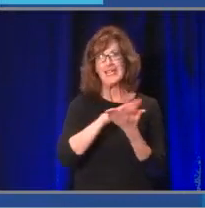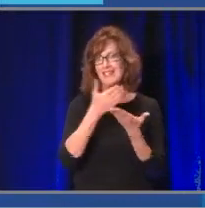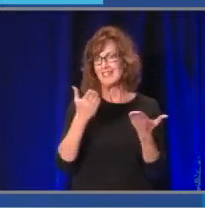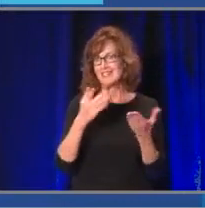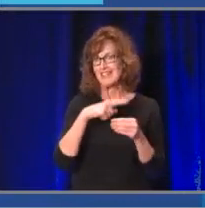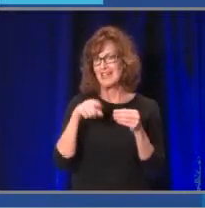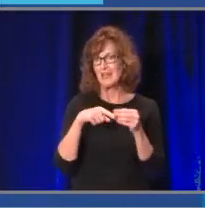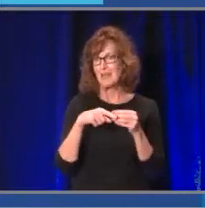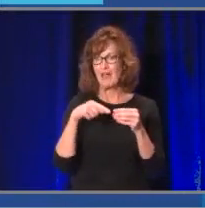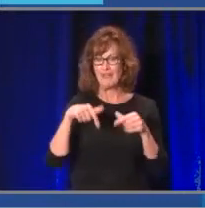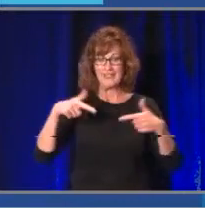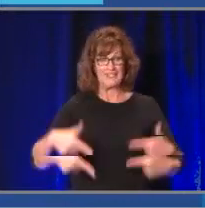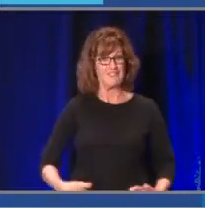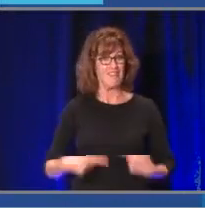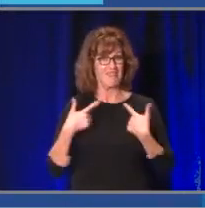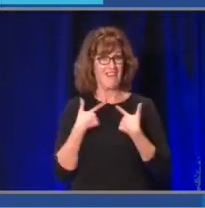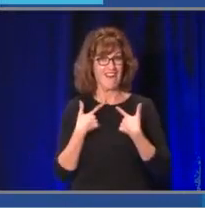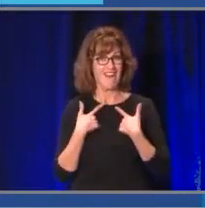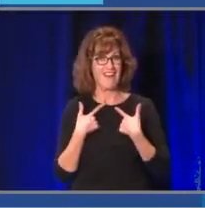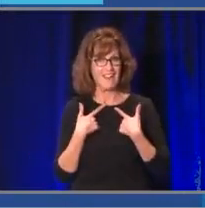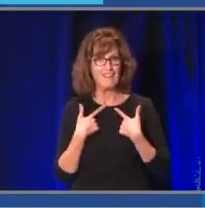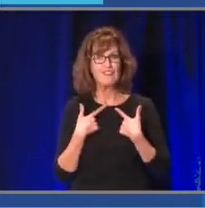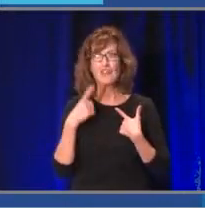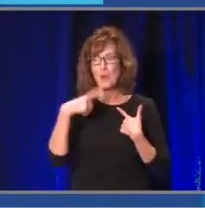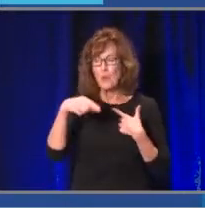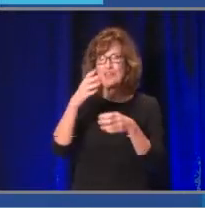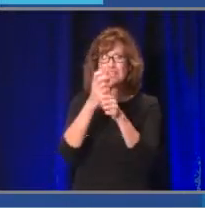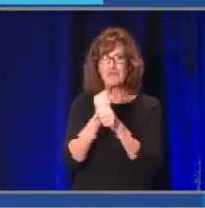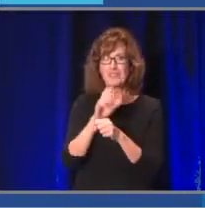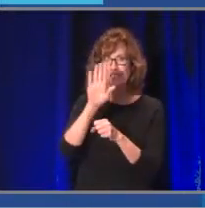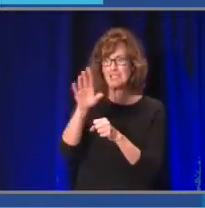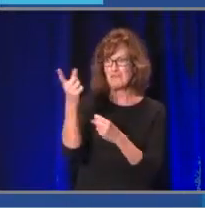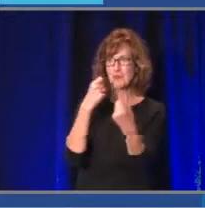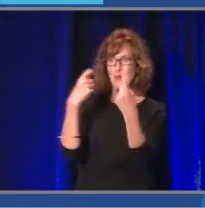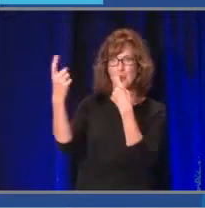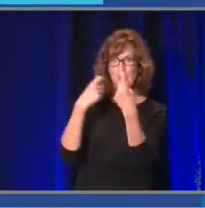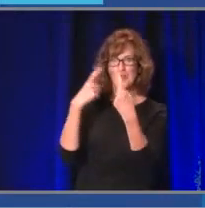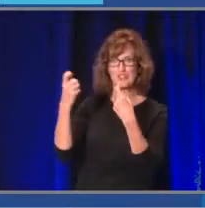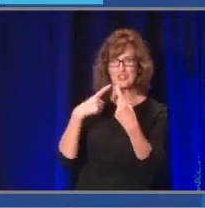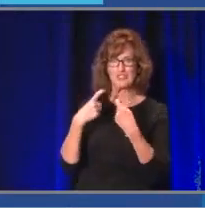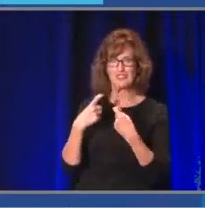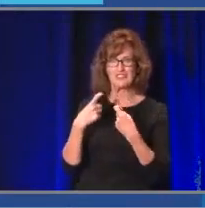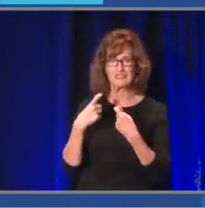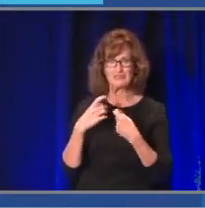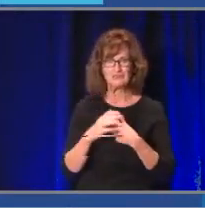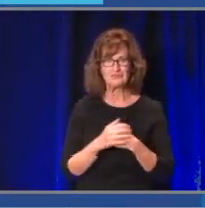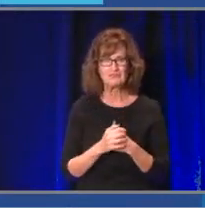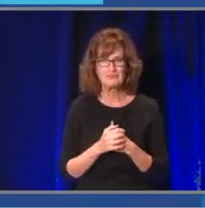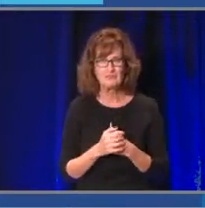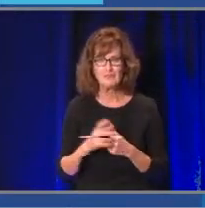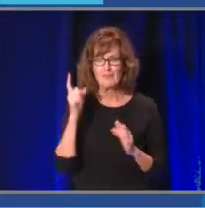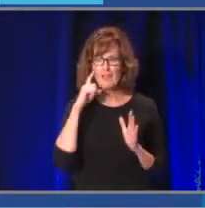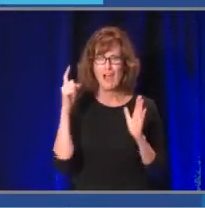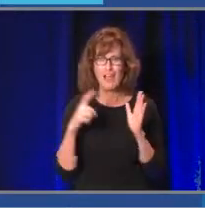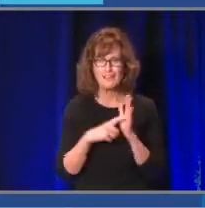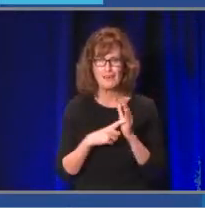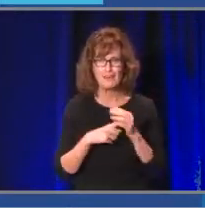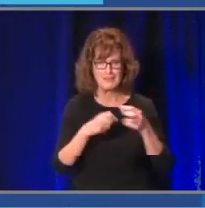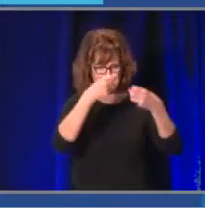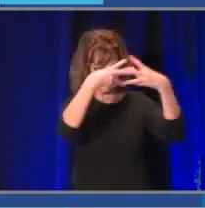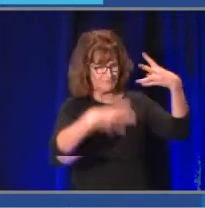being on this webinar is we really get a lot of questions that have come in. I can actually, during the talk, I saw a bunch of questions that have come